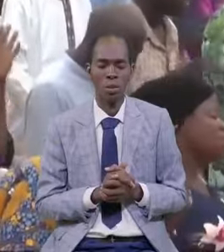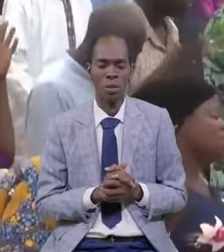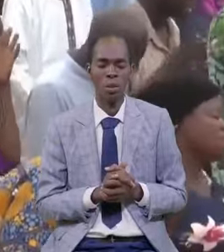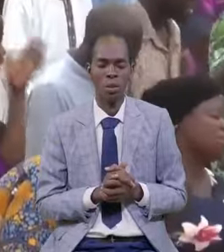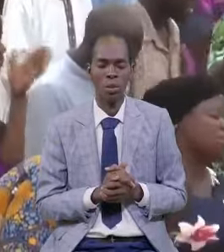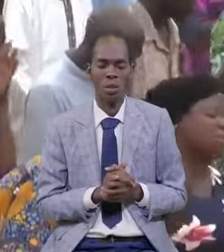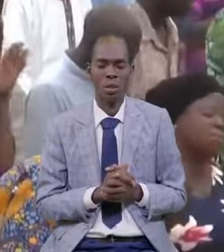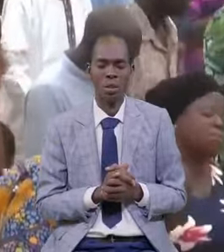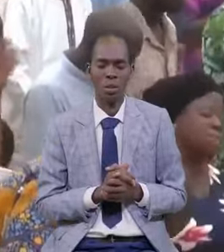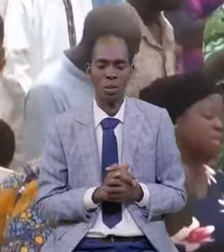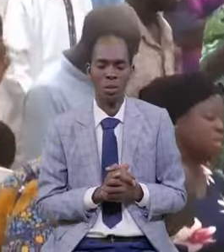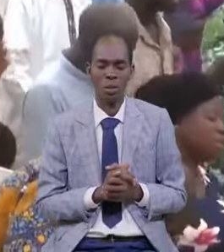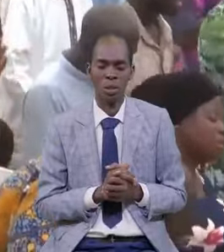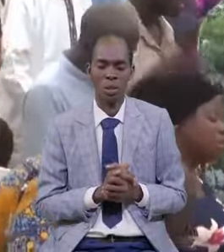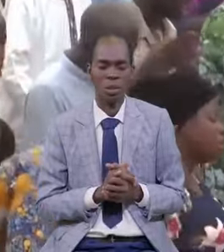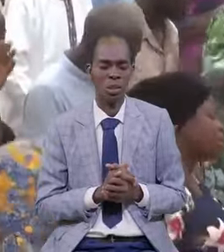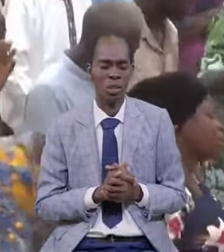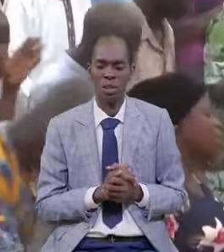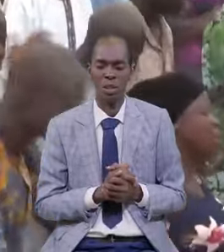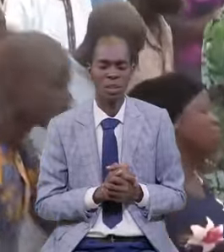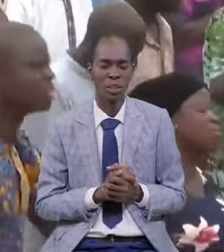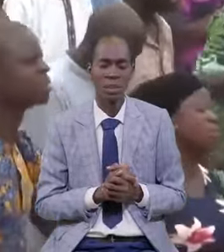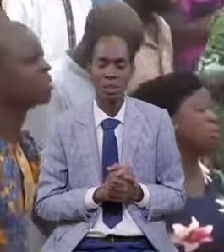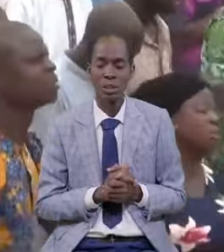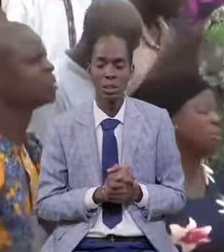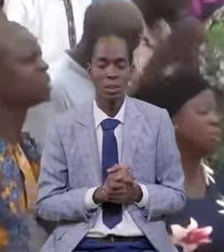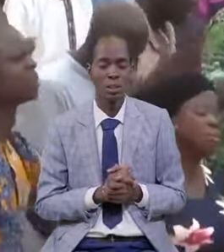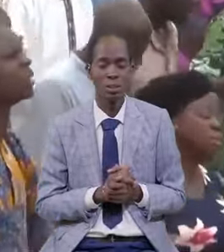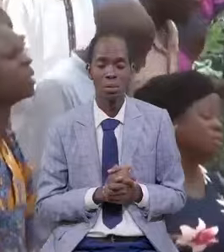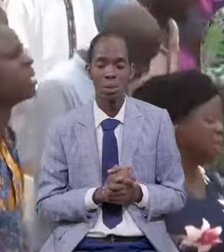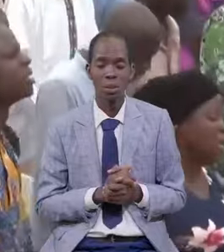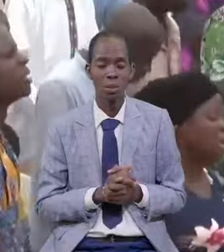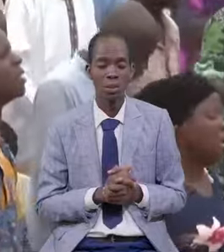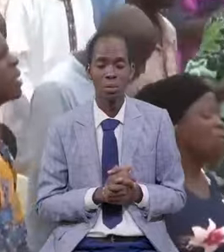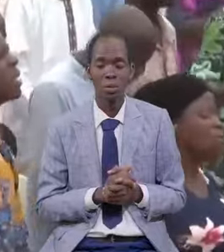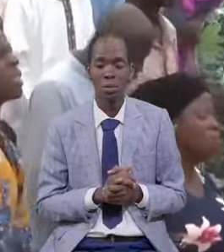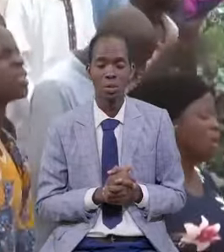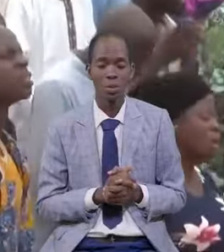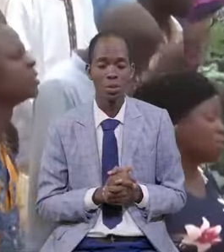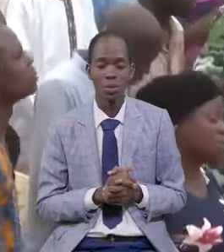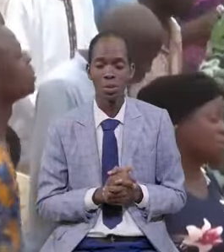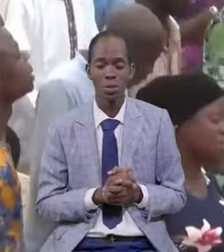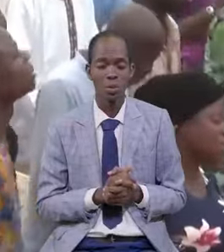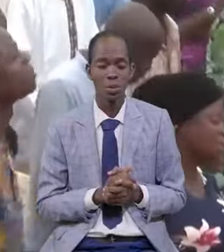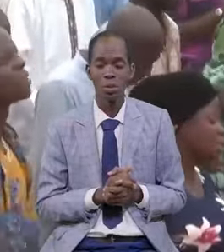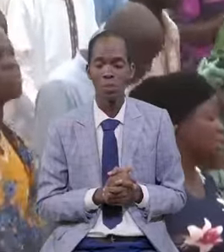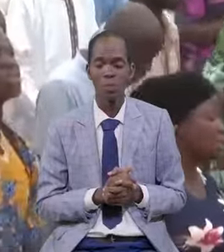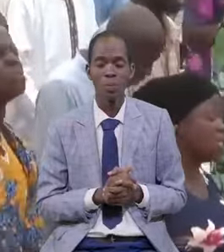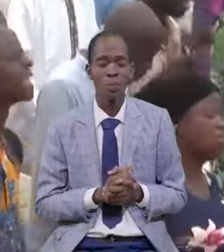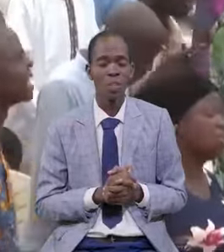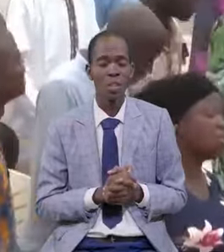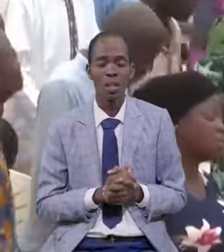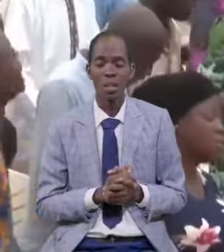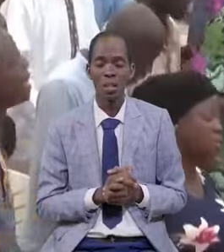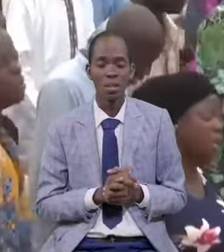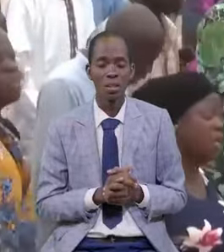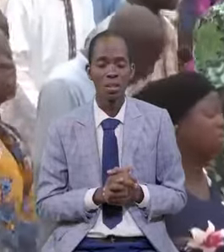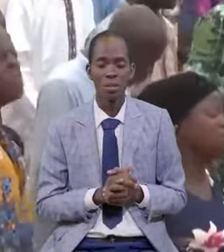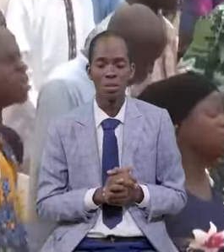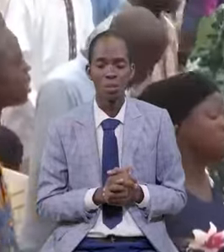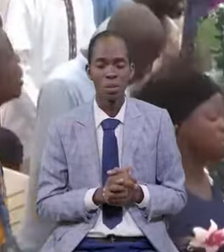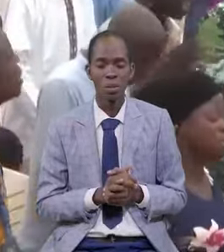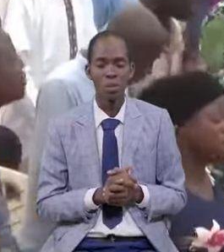take away my spiritual blindness and make me to